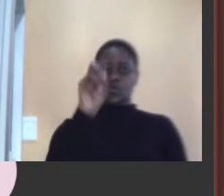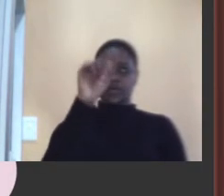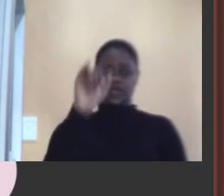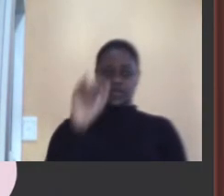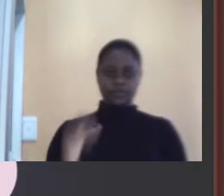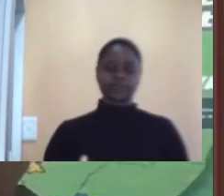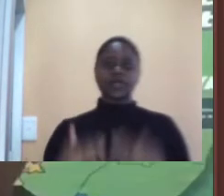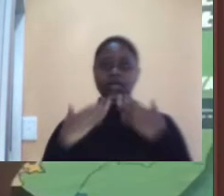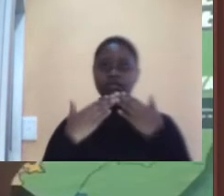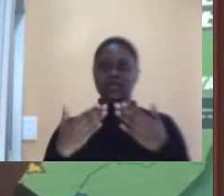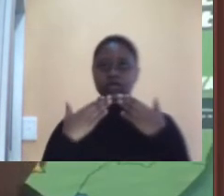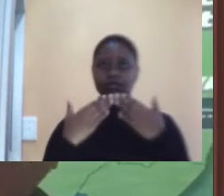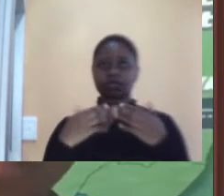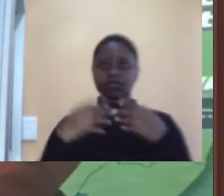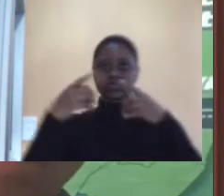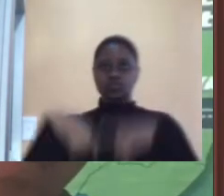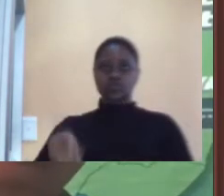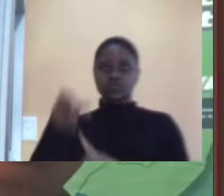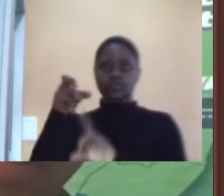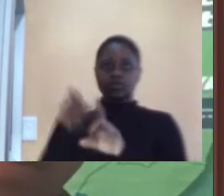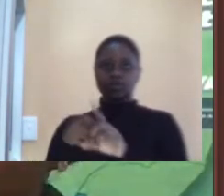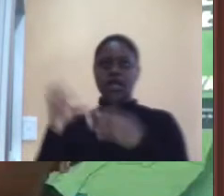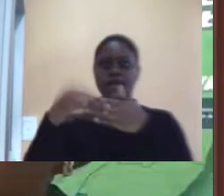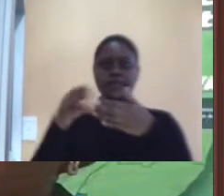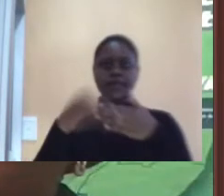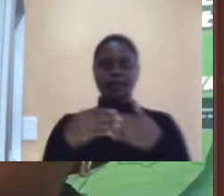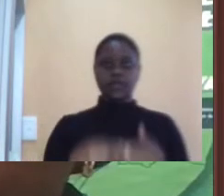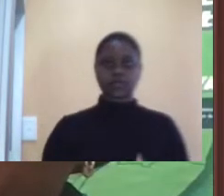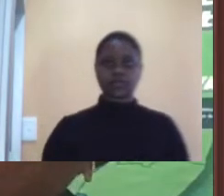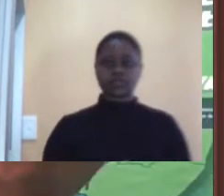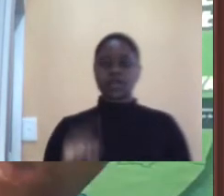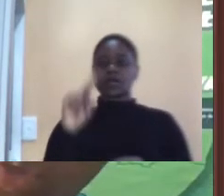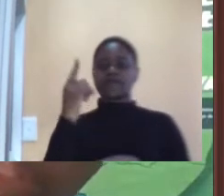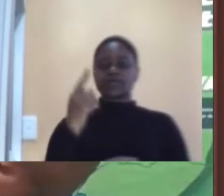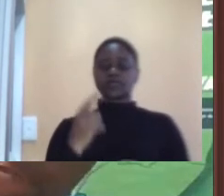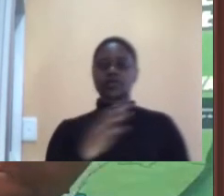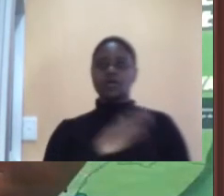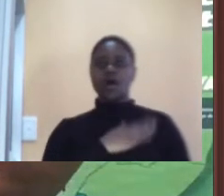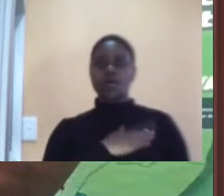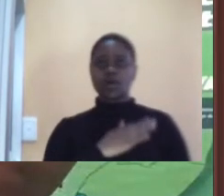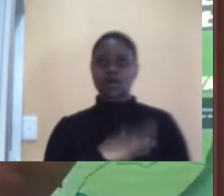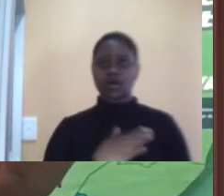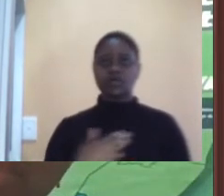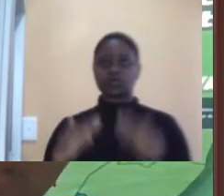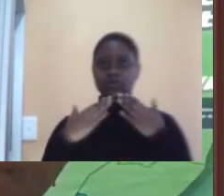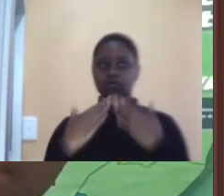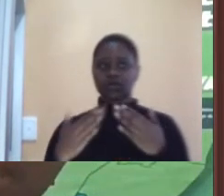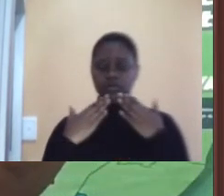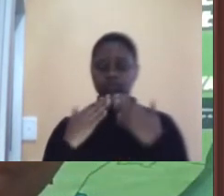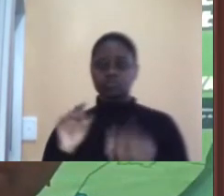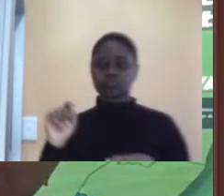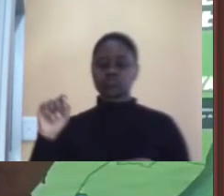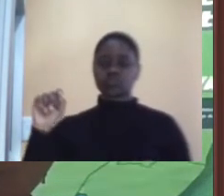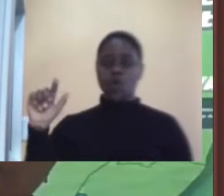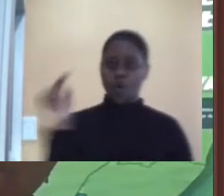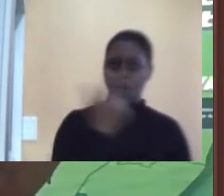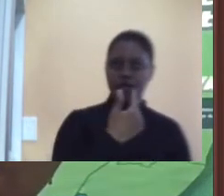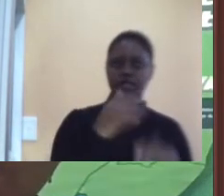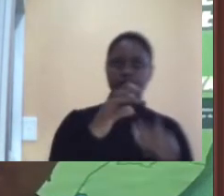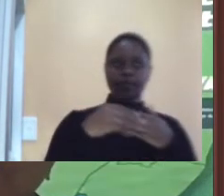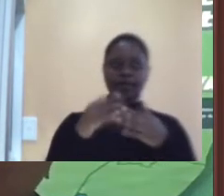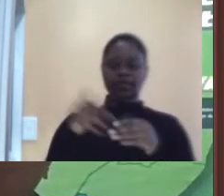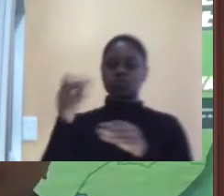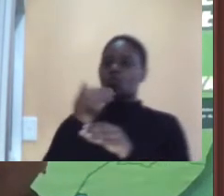Honorable Mloy. Thank you, Honorable Chair and members. Firstly, I would like to thank all the members that